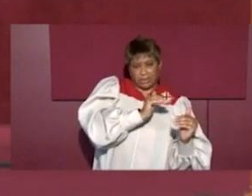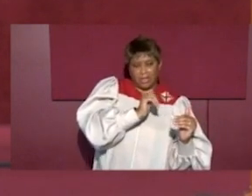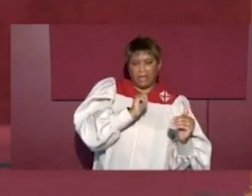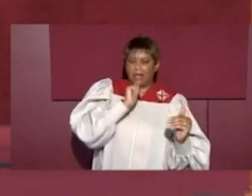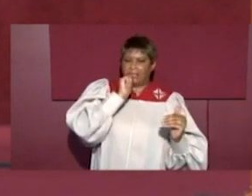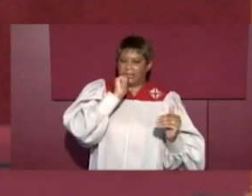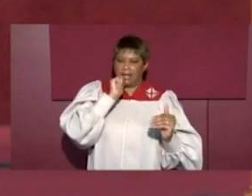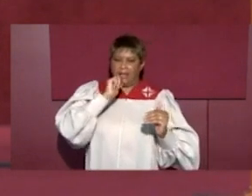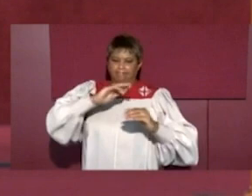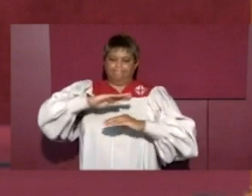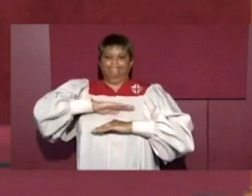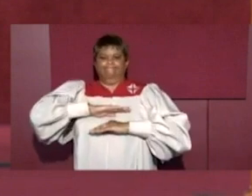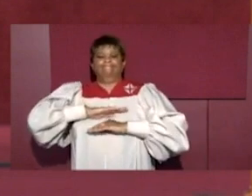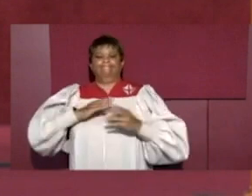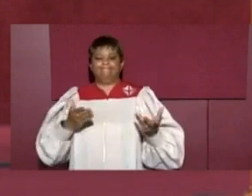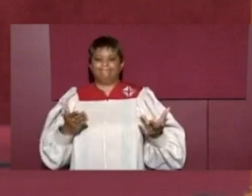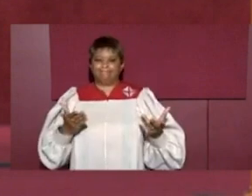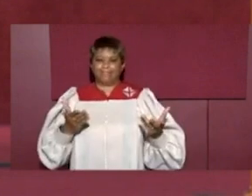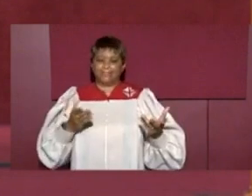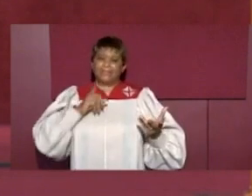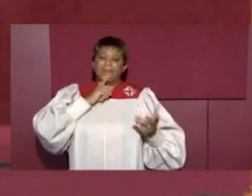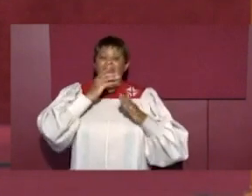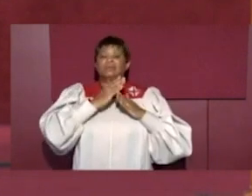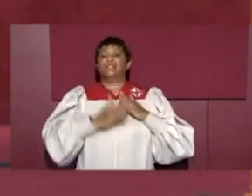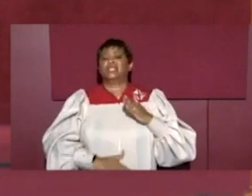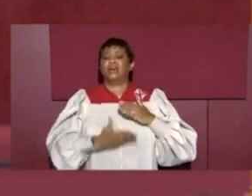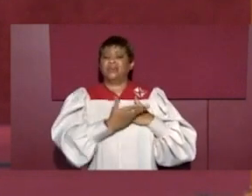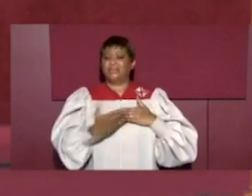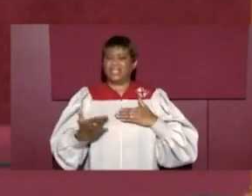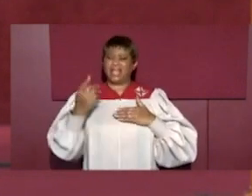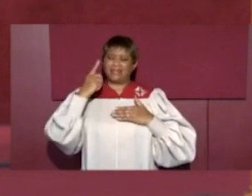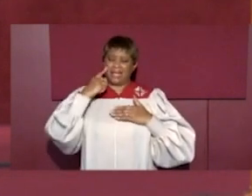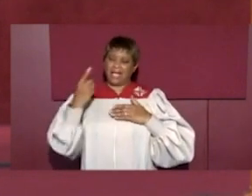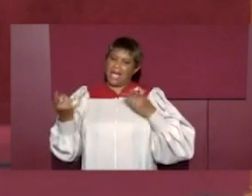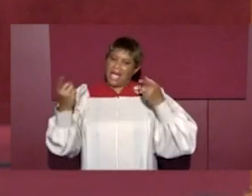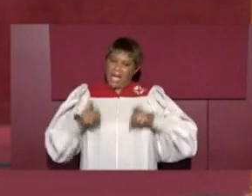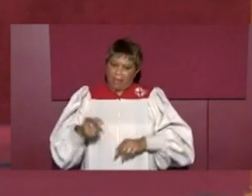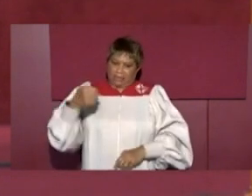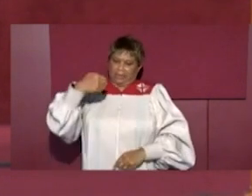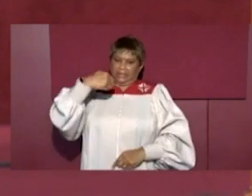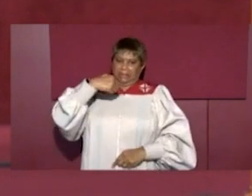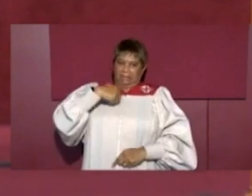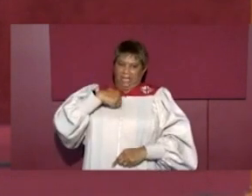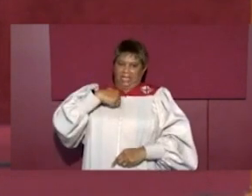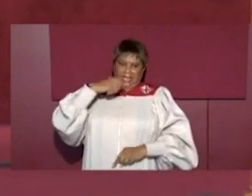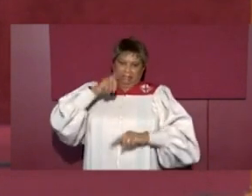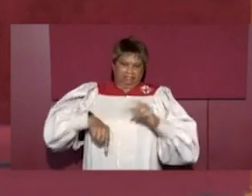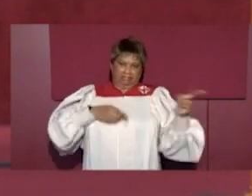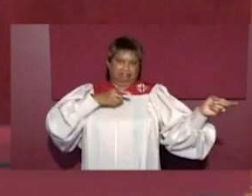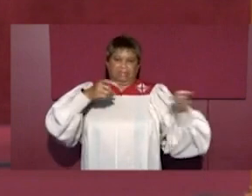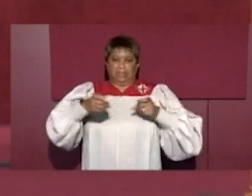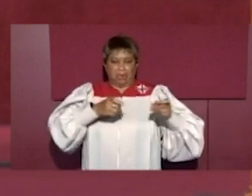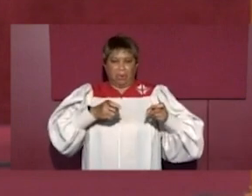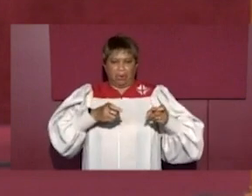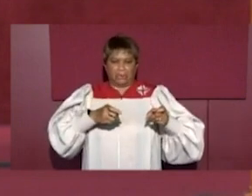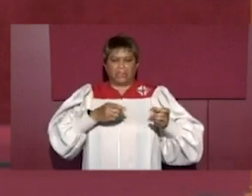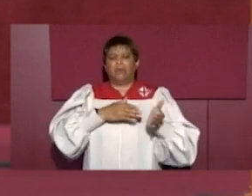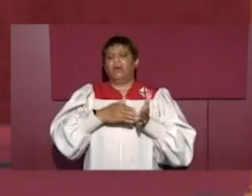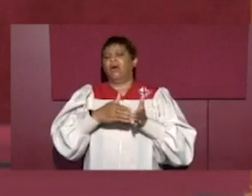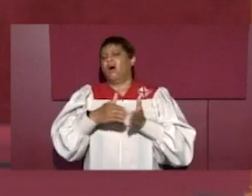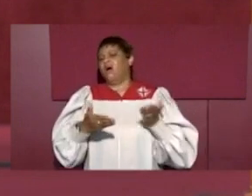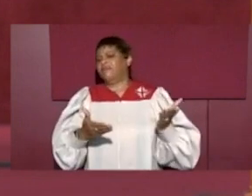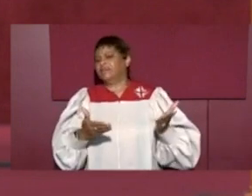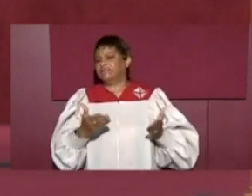not being met. And it's a result of things that I feel happened that I had no control over. And so